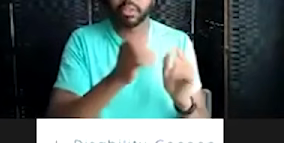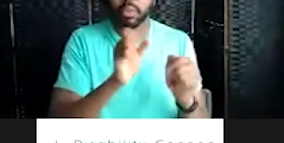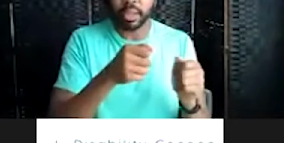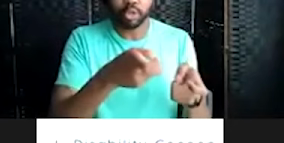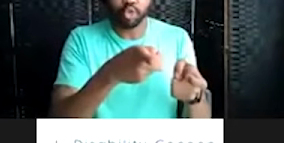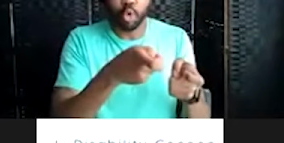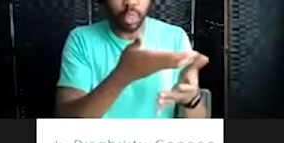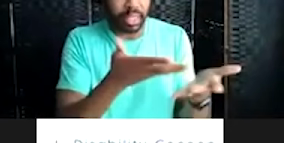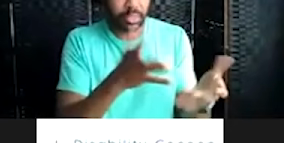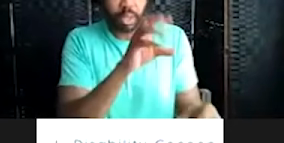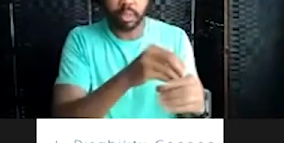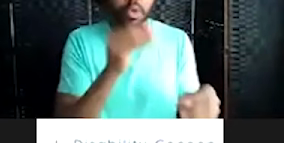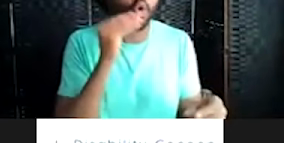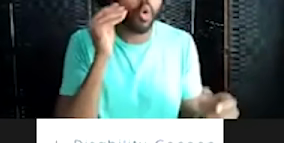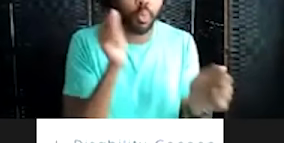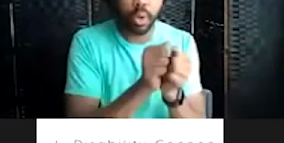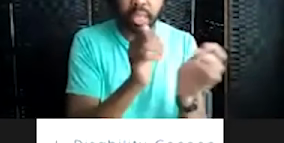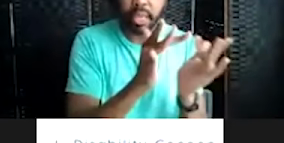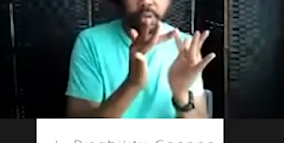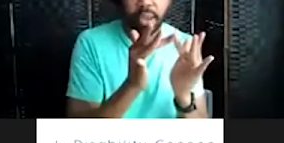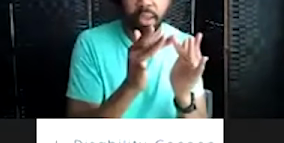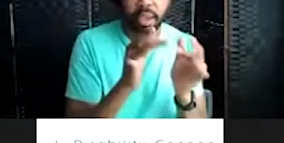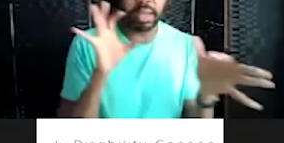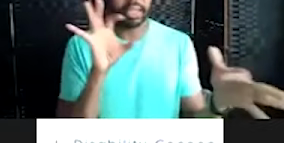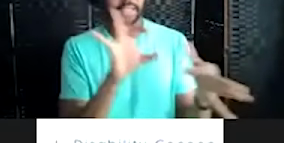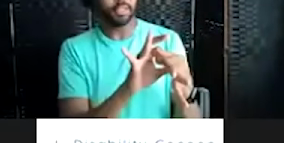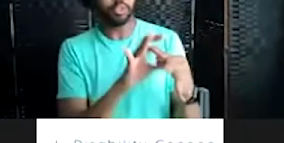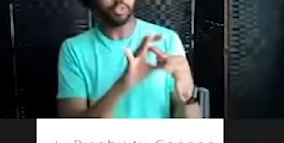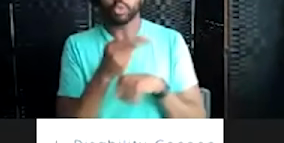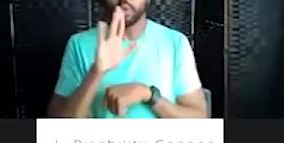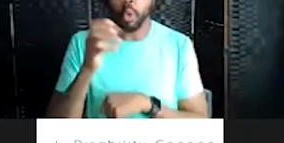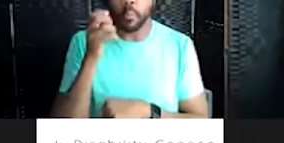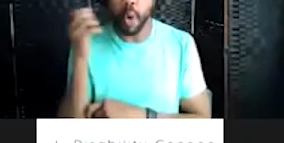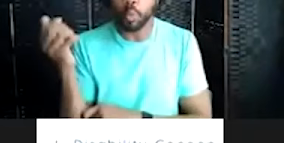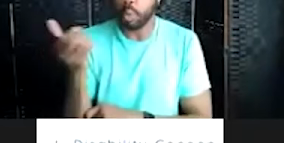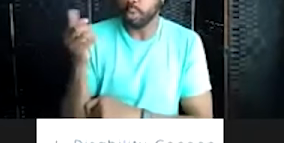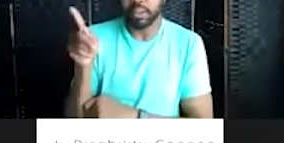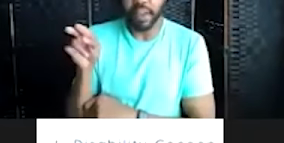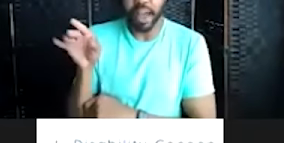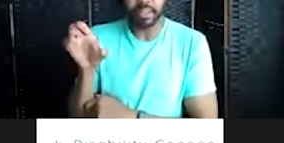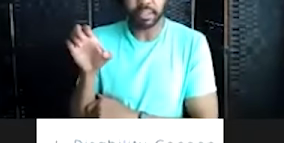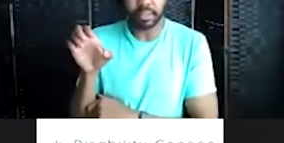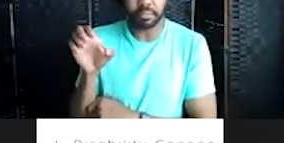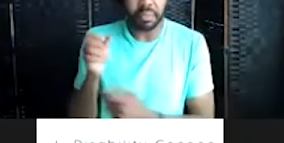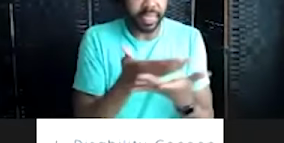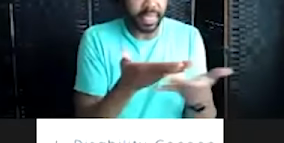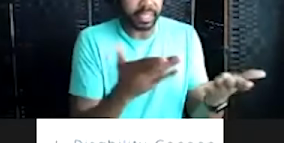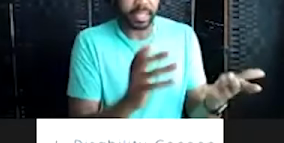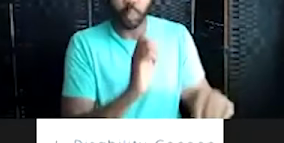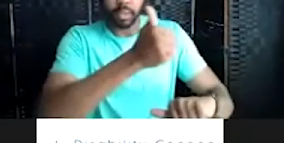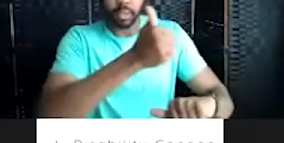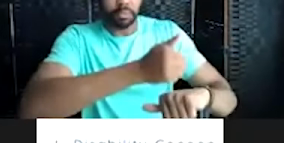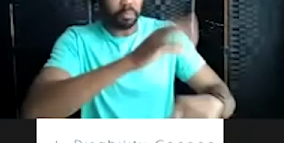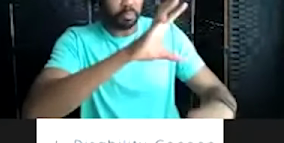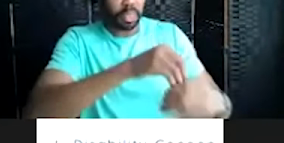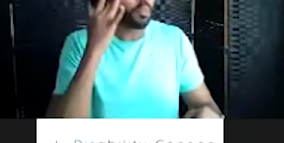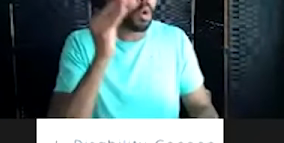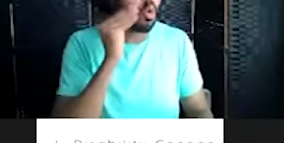connection using a mobile or other network device. Devices in a smart home are interconnected through the